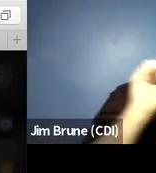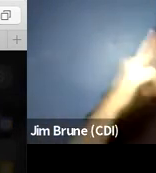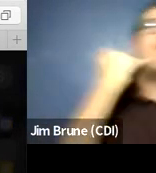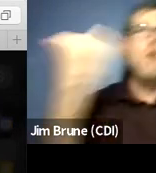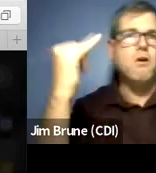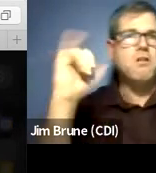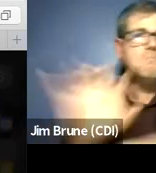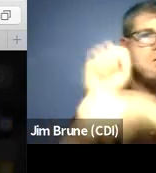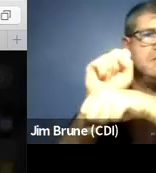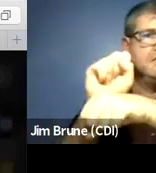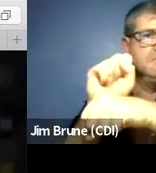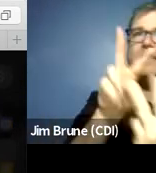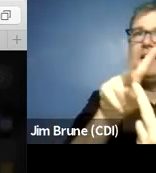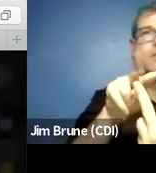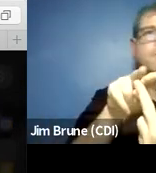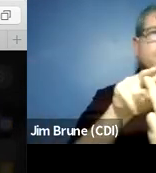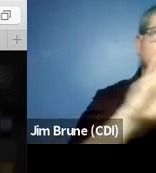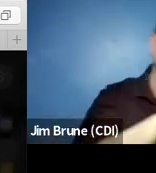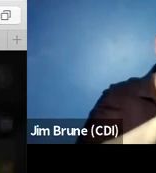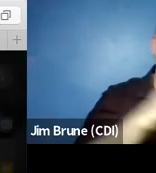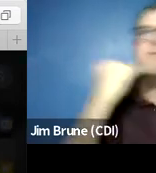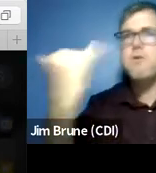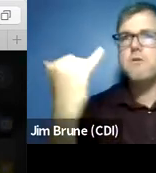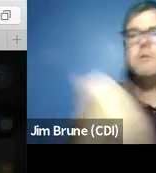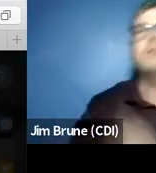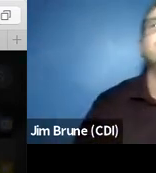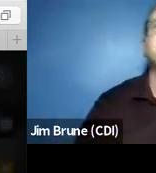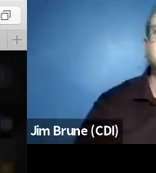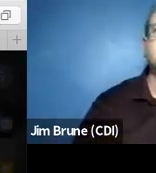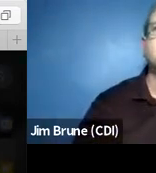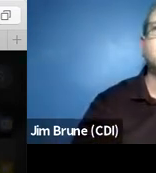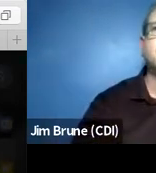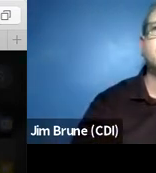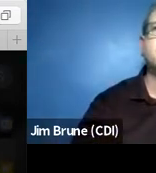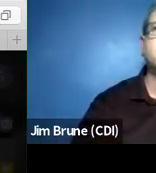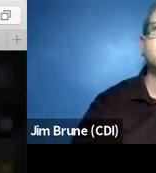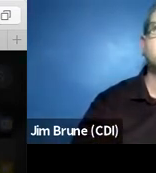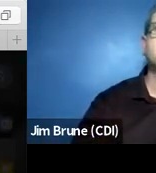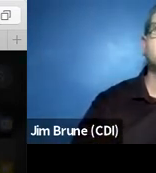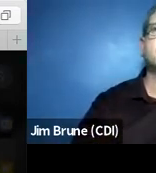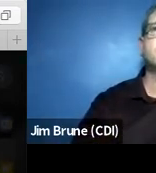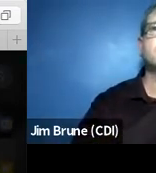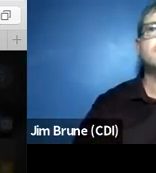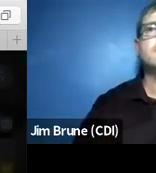There are also, so you guys know, I'll just add, sorry, Dr. Yu, I'll just add that there's also